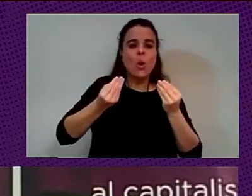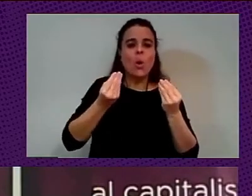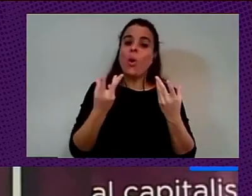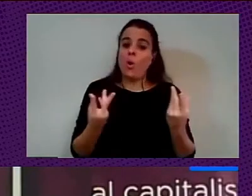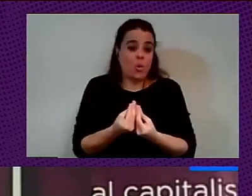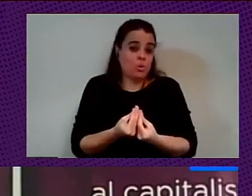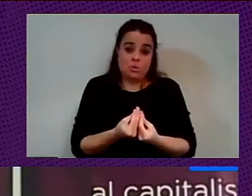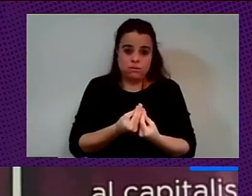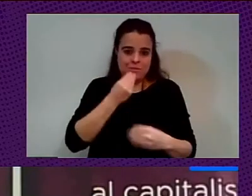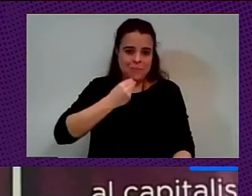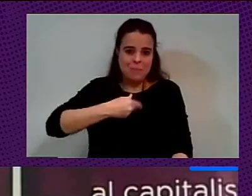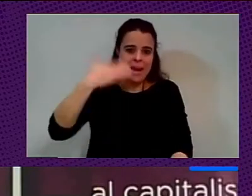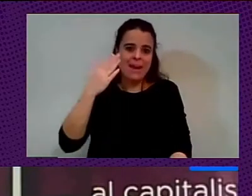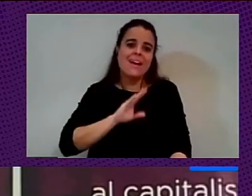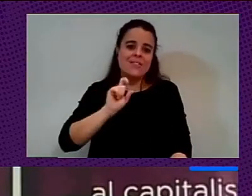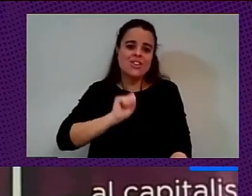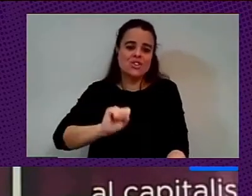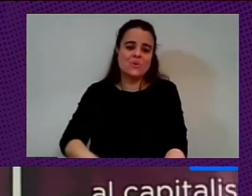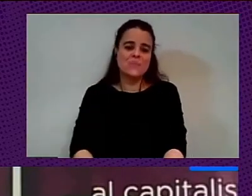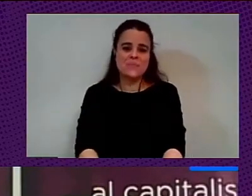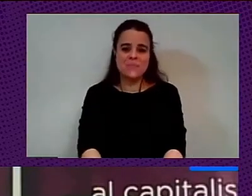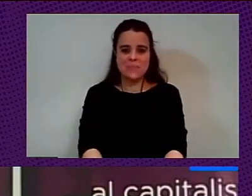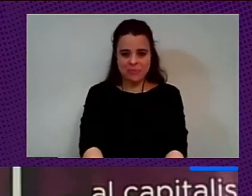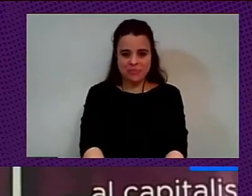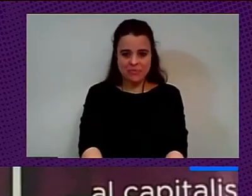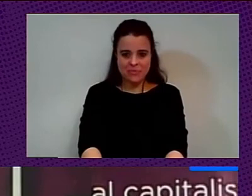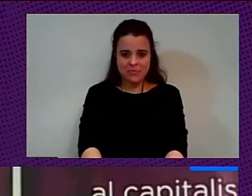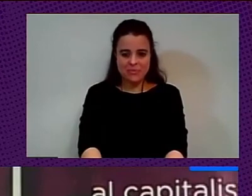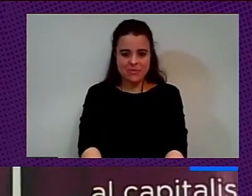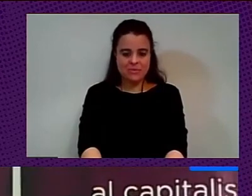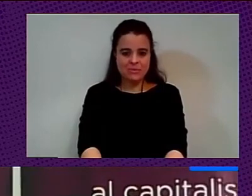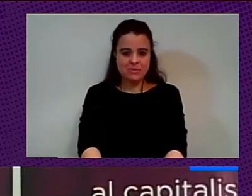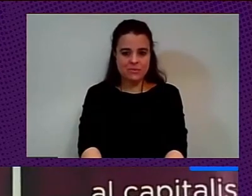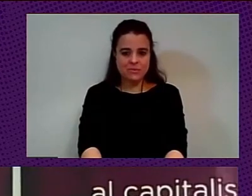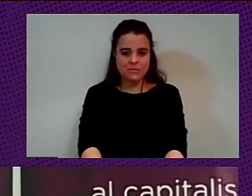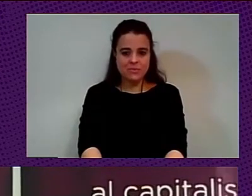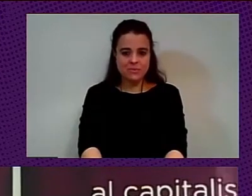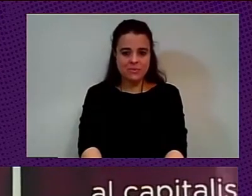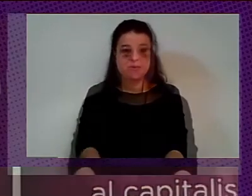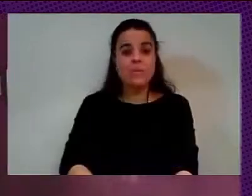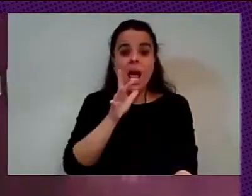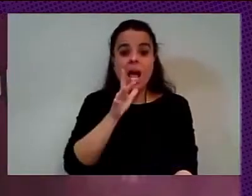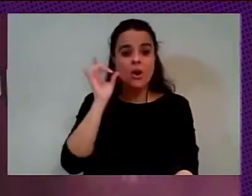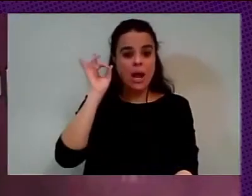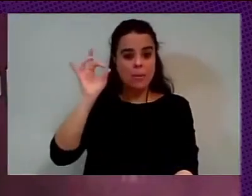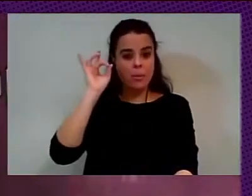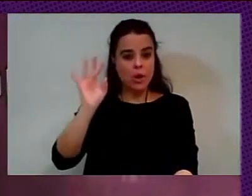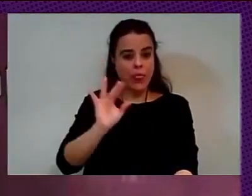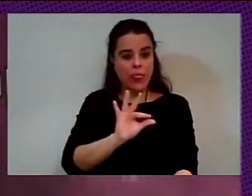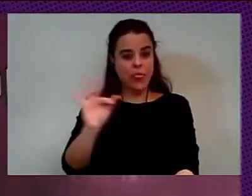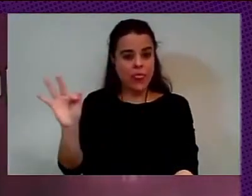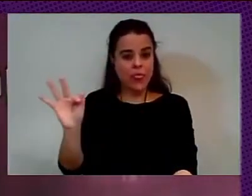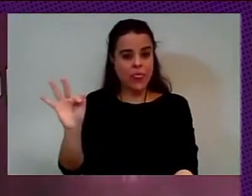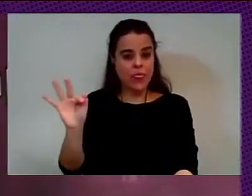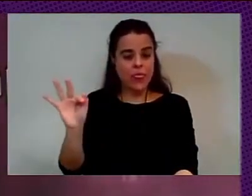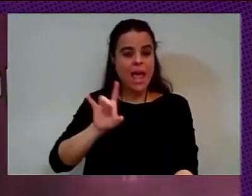Yeah. Actually, we'll have the next speaker in about 15 minutes. So hold on there. 15? Oh,